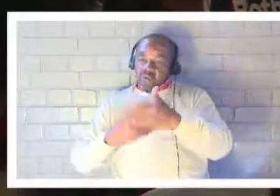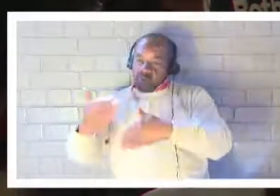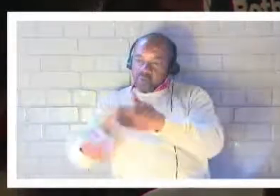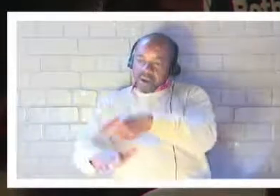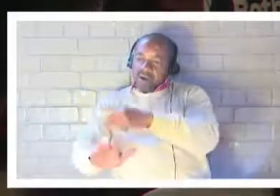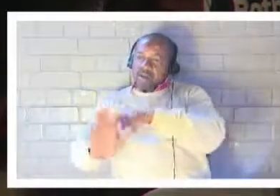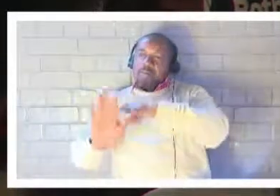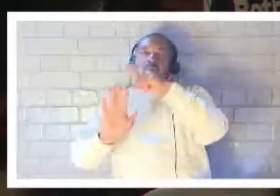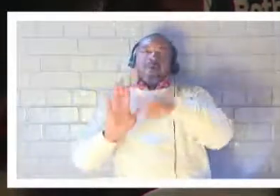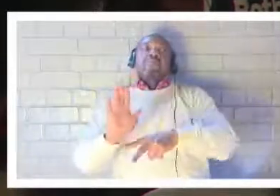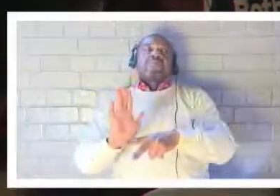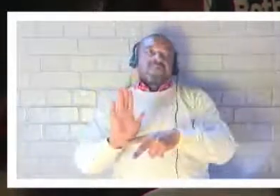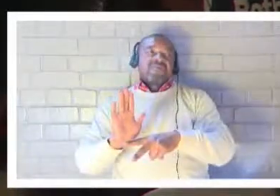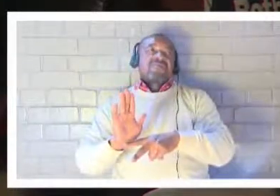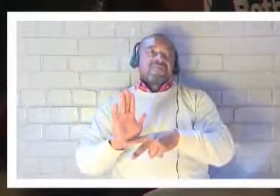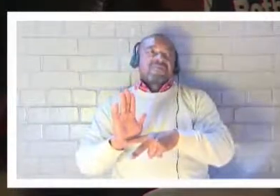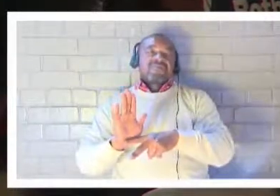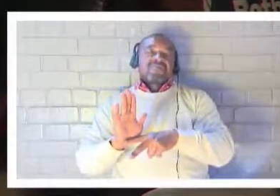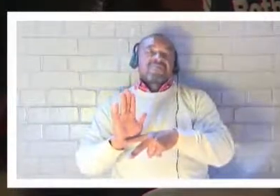project.